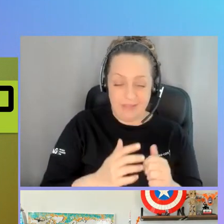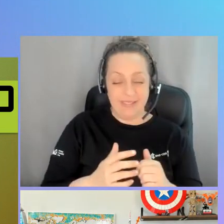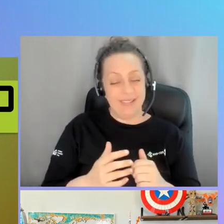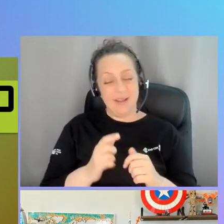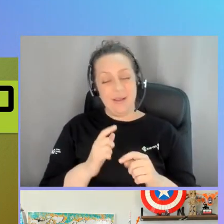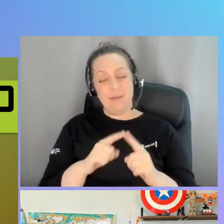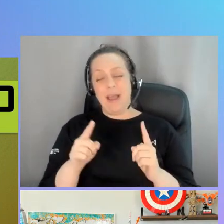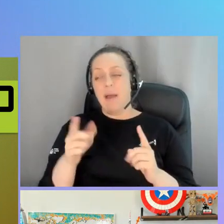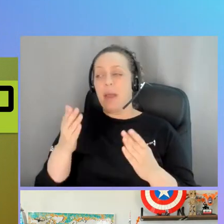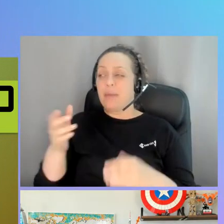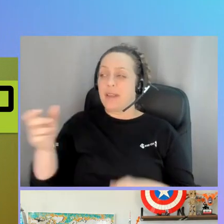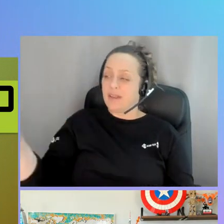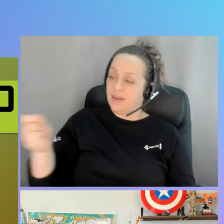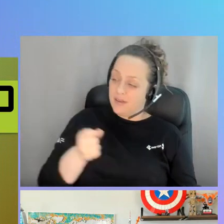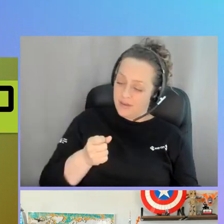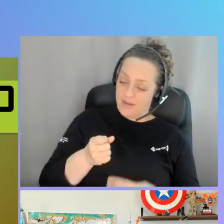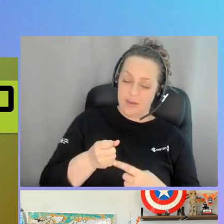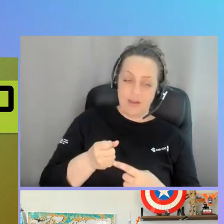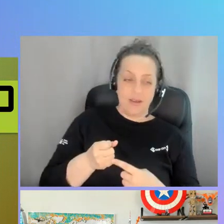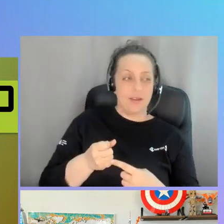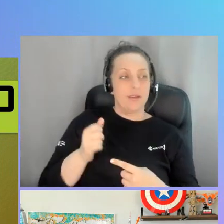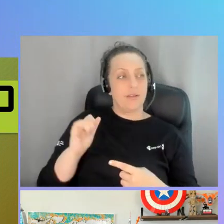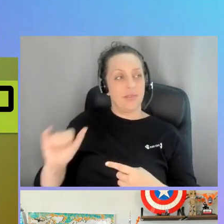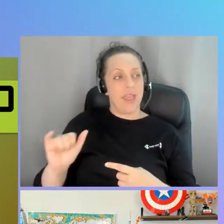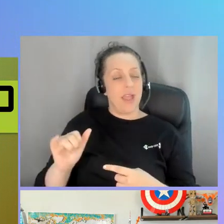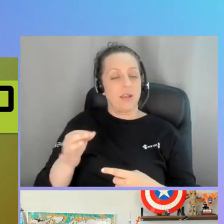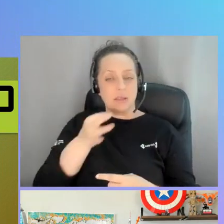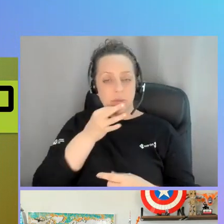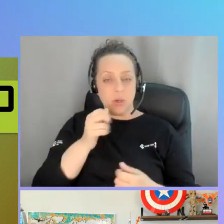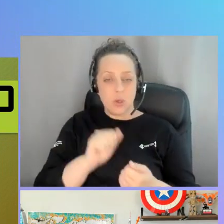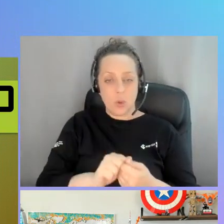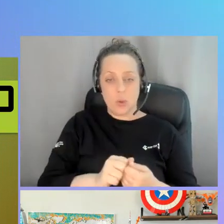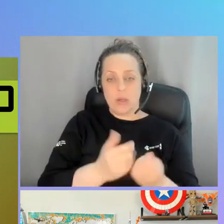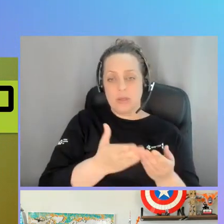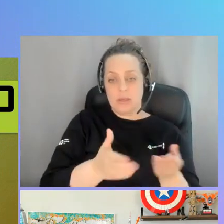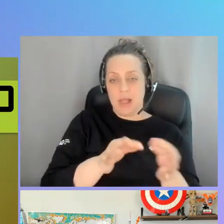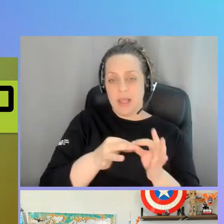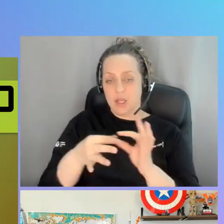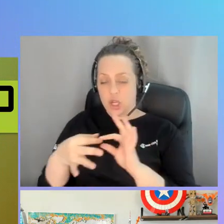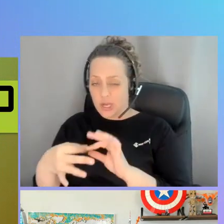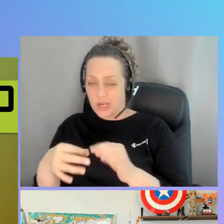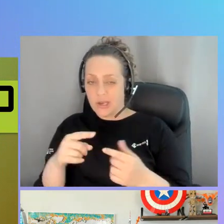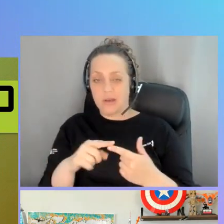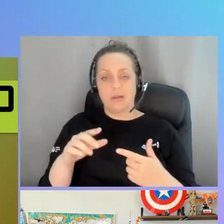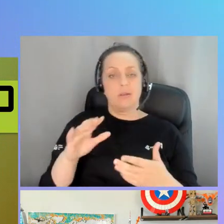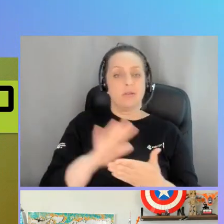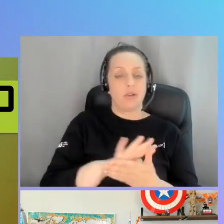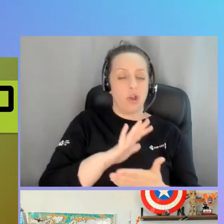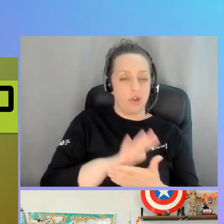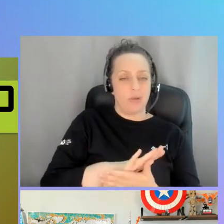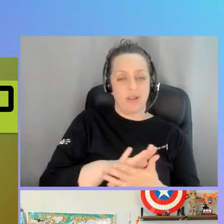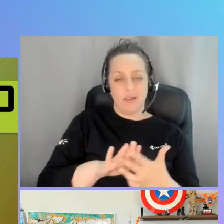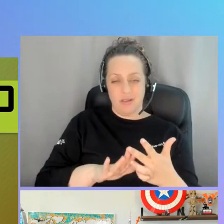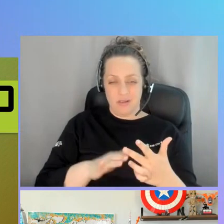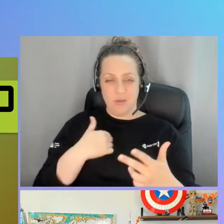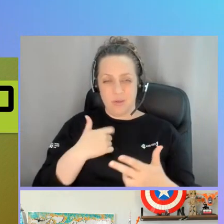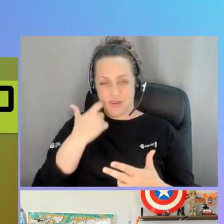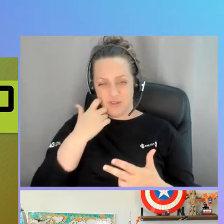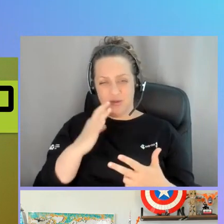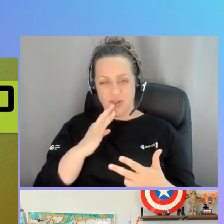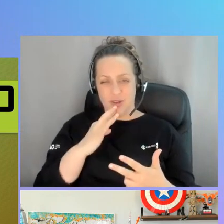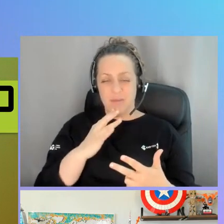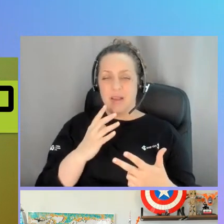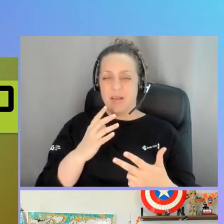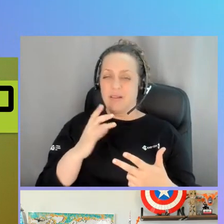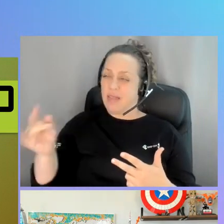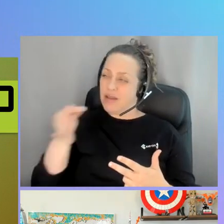experience in supply chain or development or even documents is kind of the three basic disciplines that we're covering here today. Making sure you